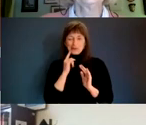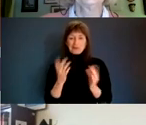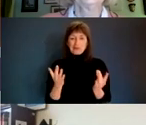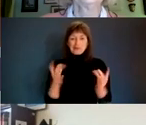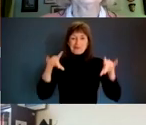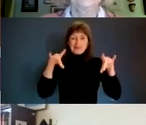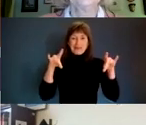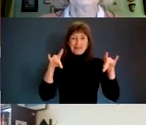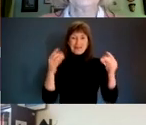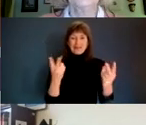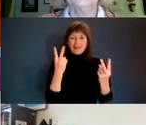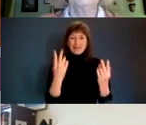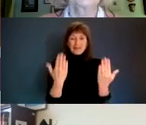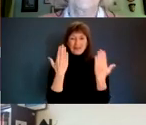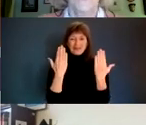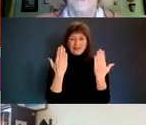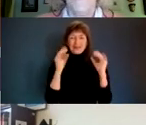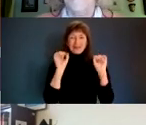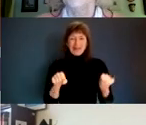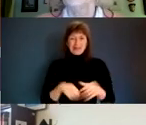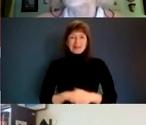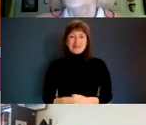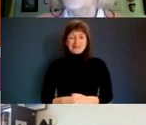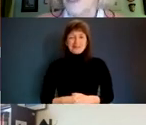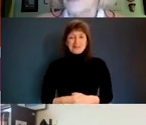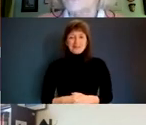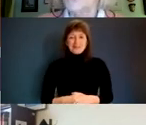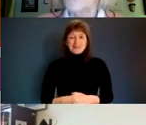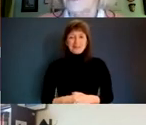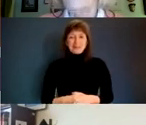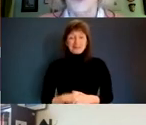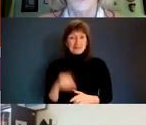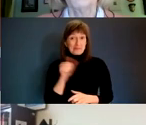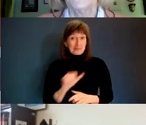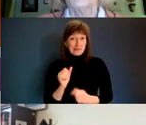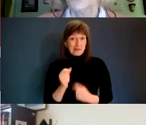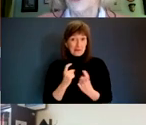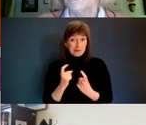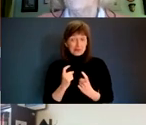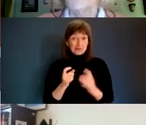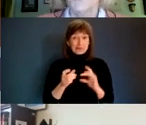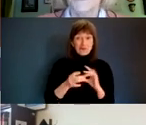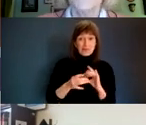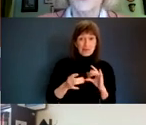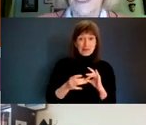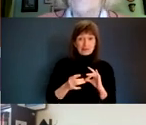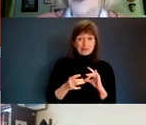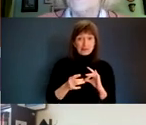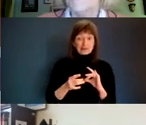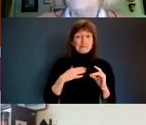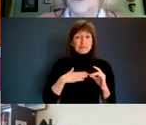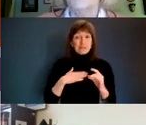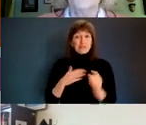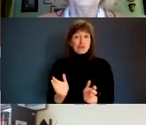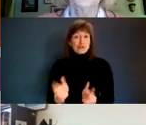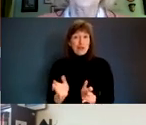see the two ladies with us. Any questions or comments you have, I'd really appreciate it if you put it in the chat box